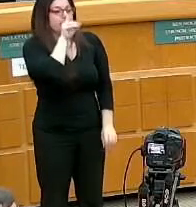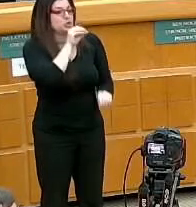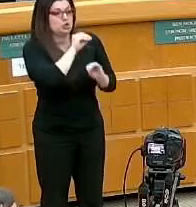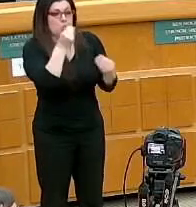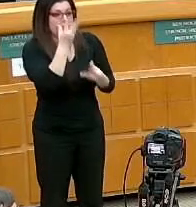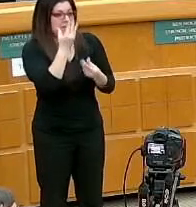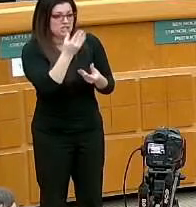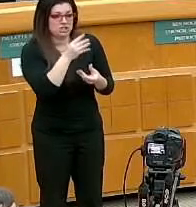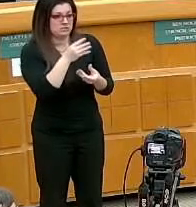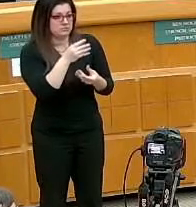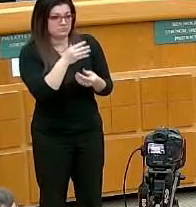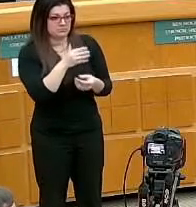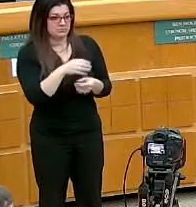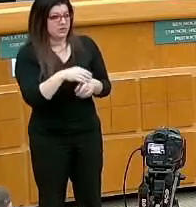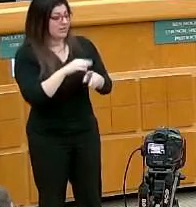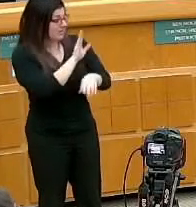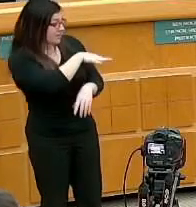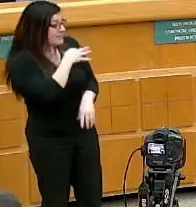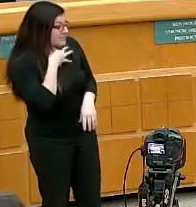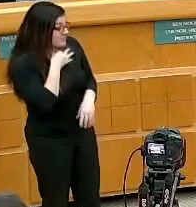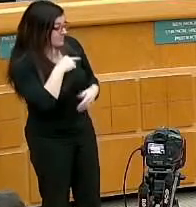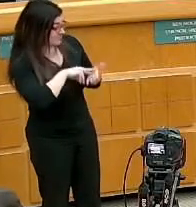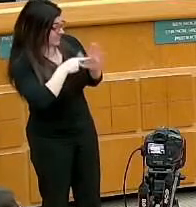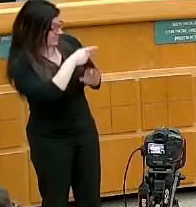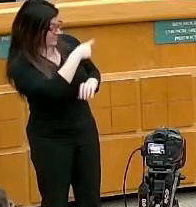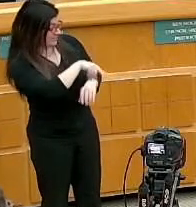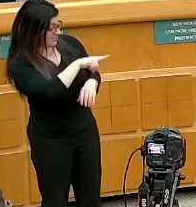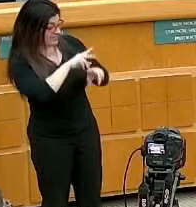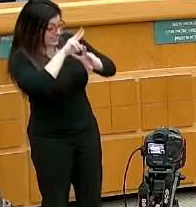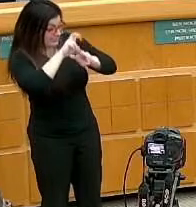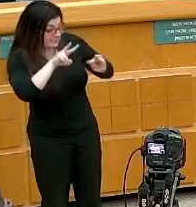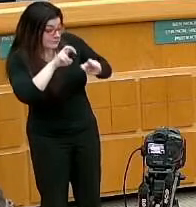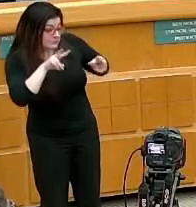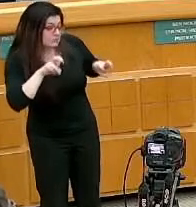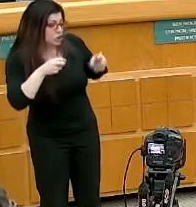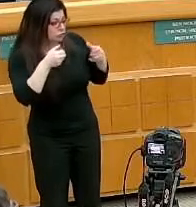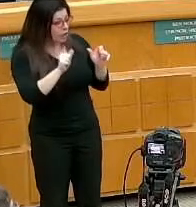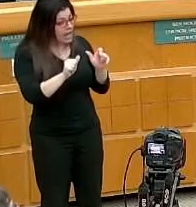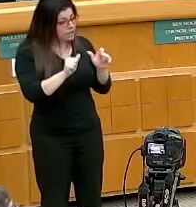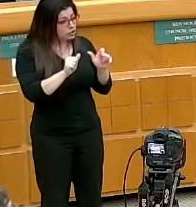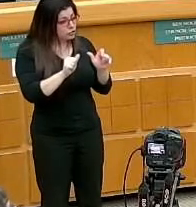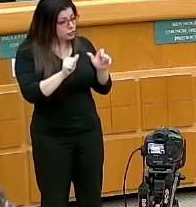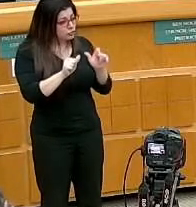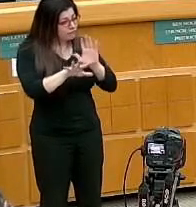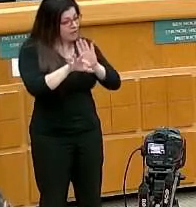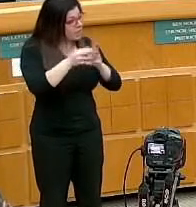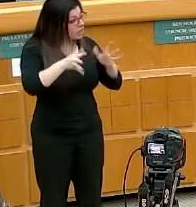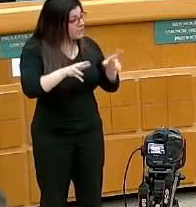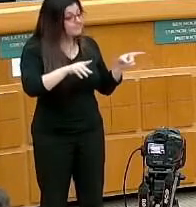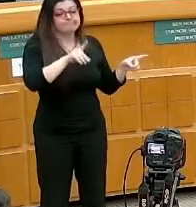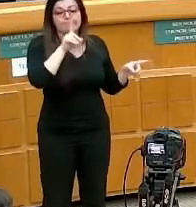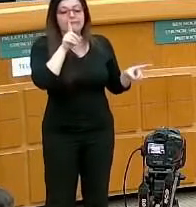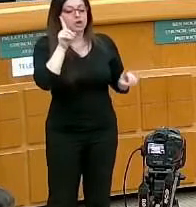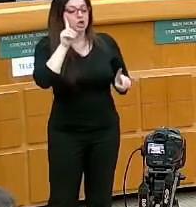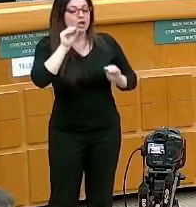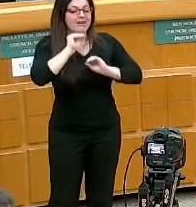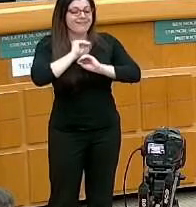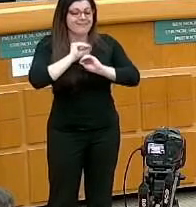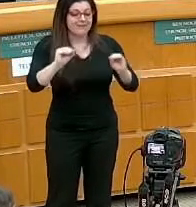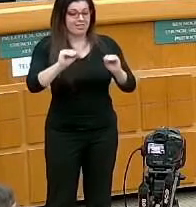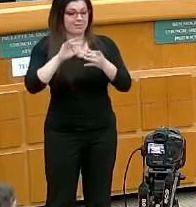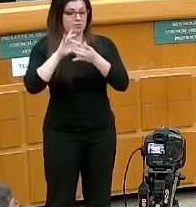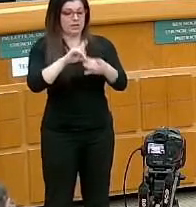Is that something that you guys are looking at, or studied, or I have not seen any studies